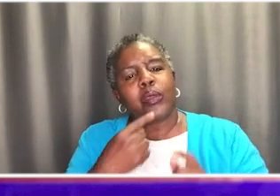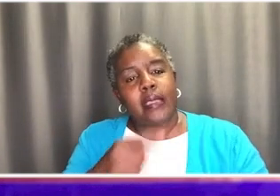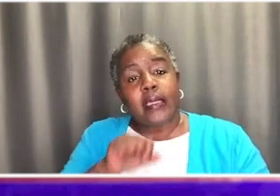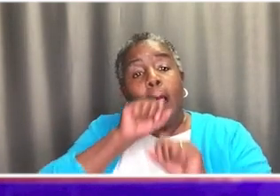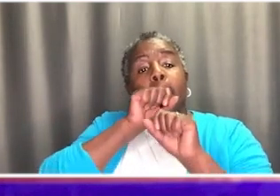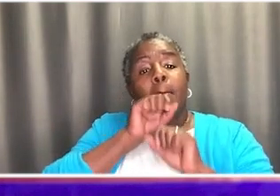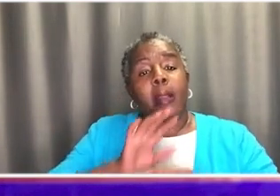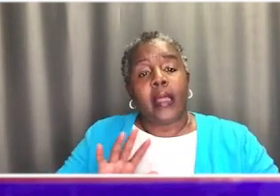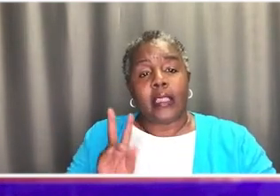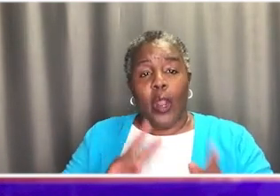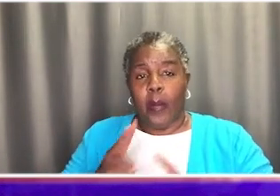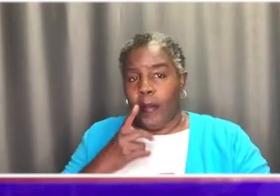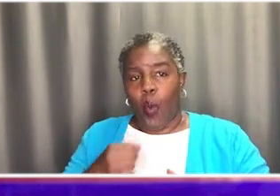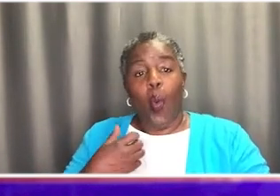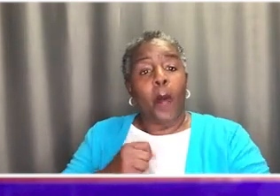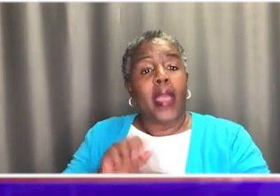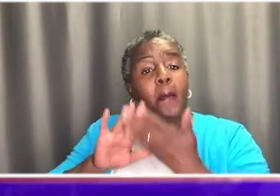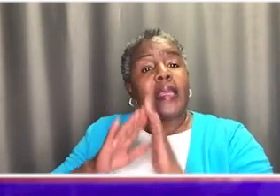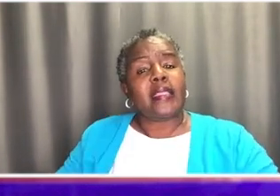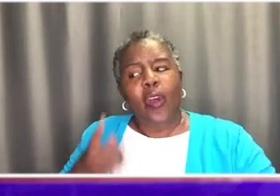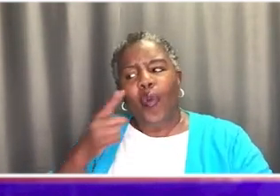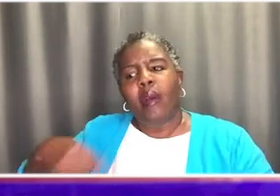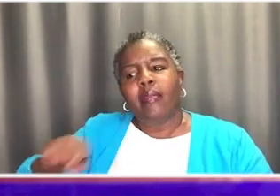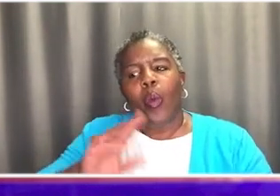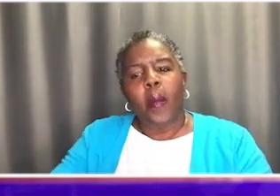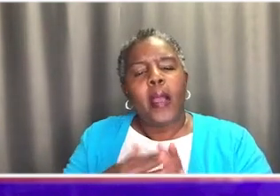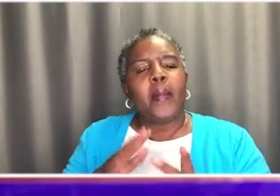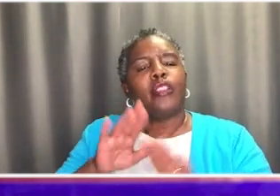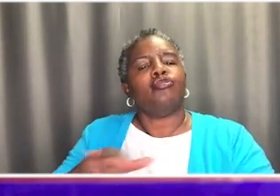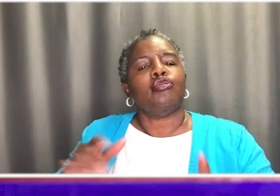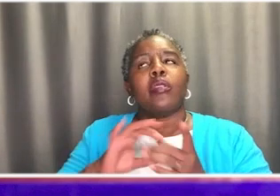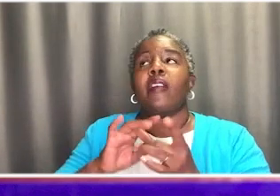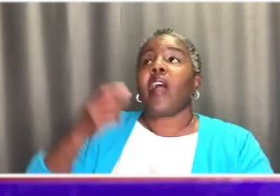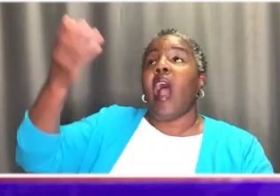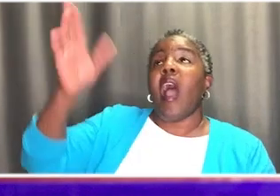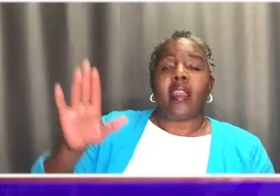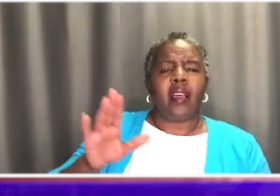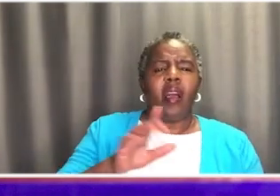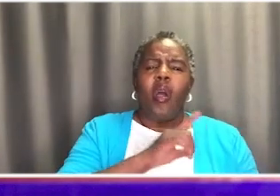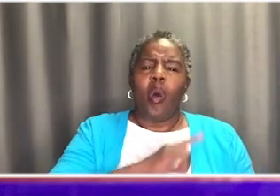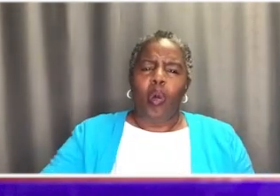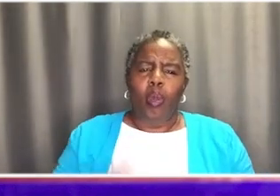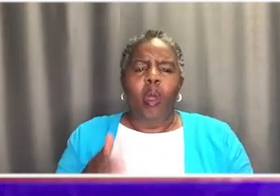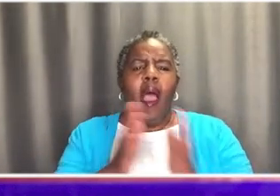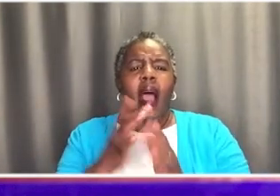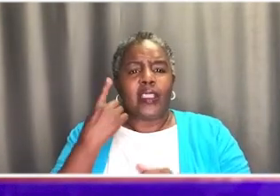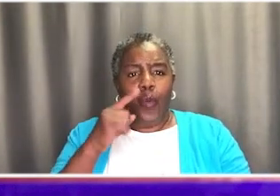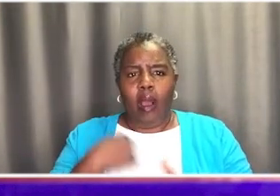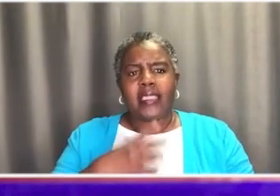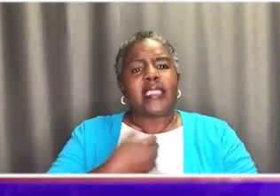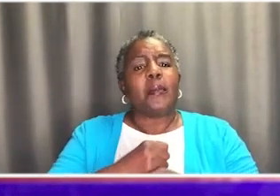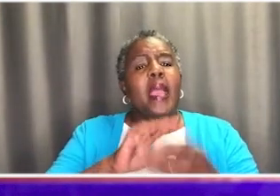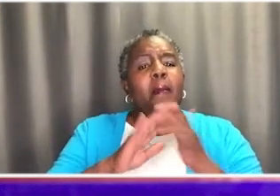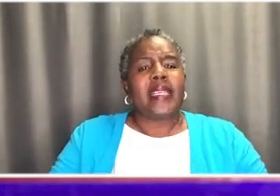"Blessed are the peacemakers, for they shall be the children of God." Lord God called us to be peacemakers,